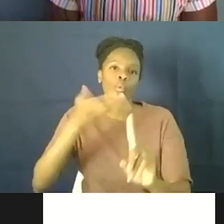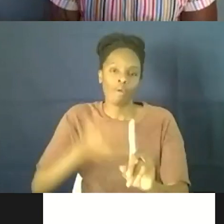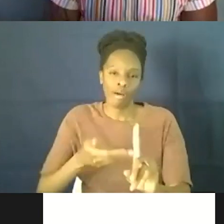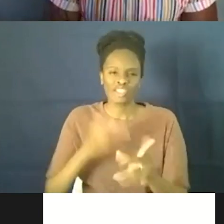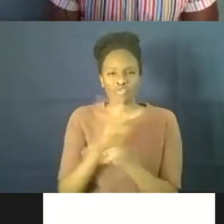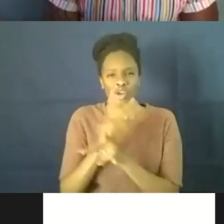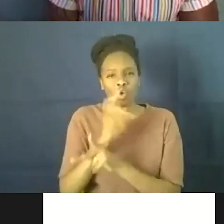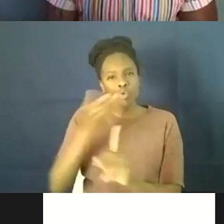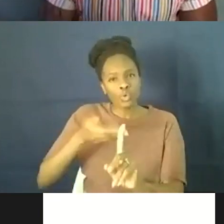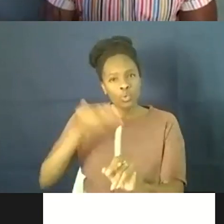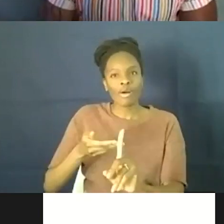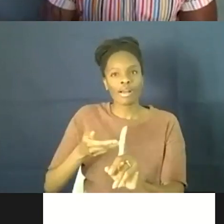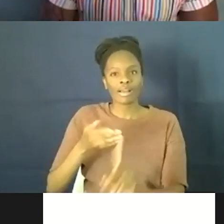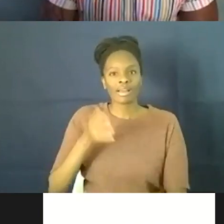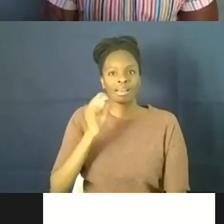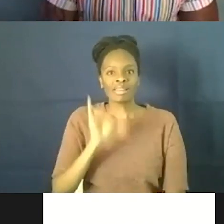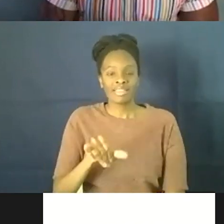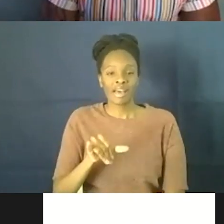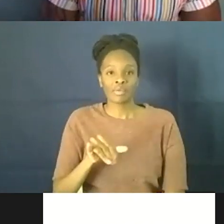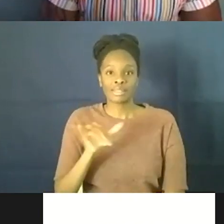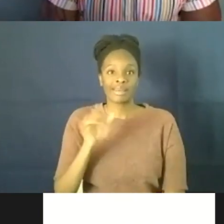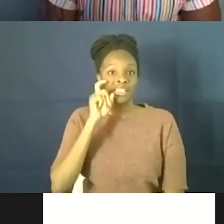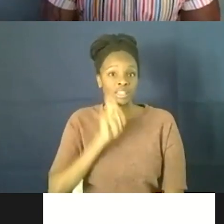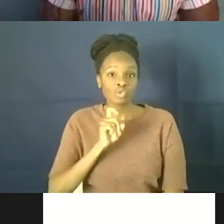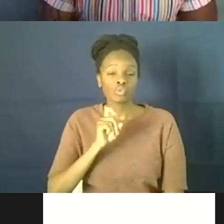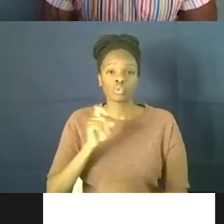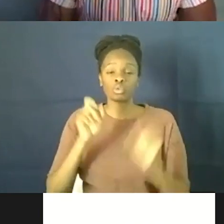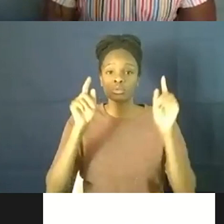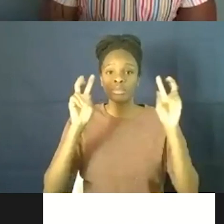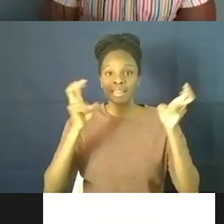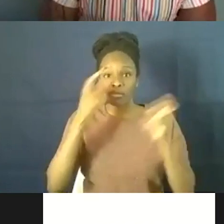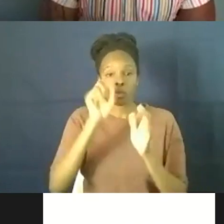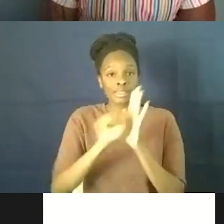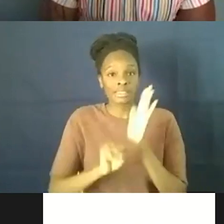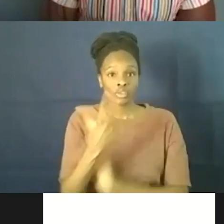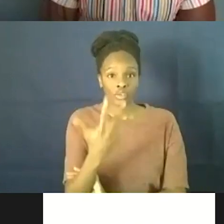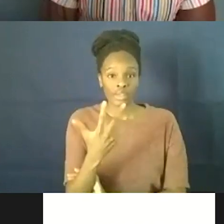that's that was such like a central theme of that of season 3